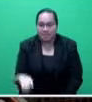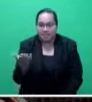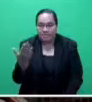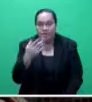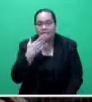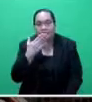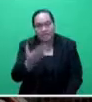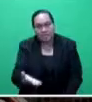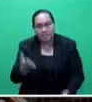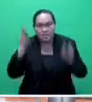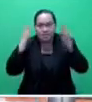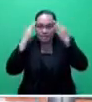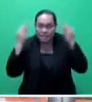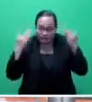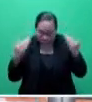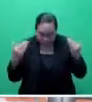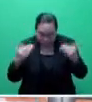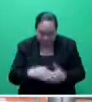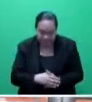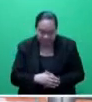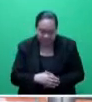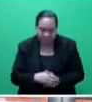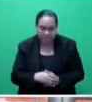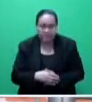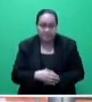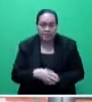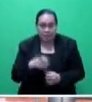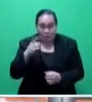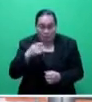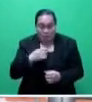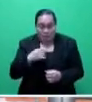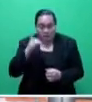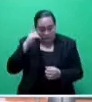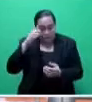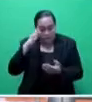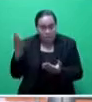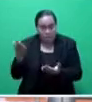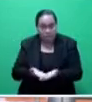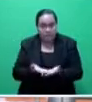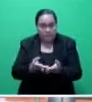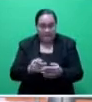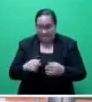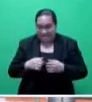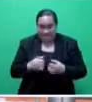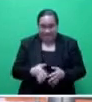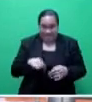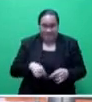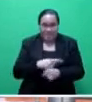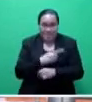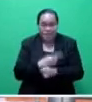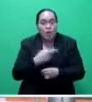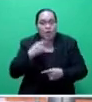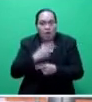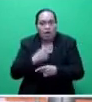Thank you, Mr. Speaker, sir. Mr. Speaker, sir, when we moved this motion at the beginning of the week, we did